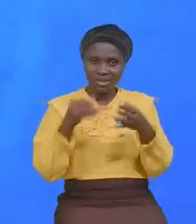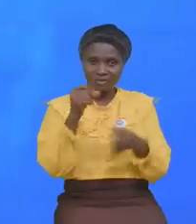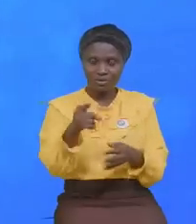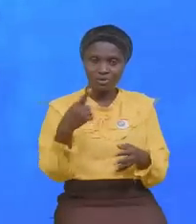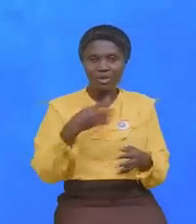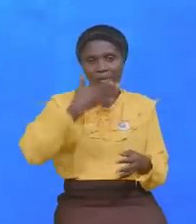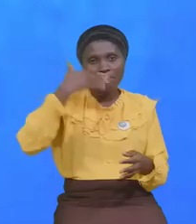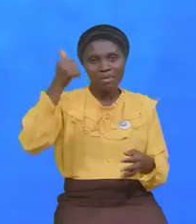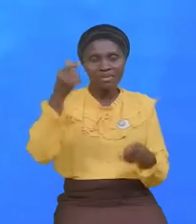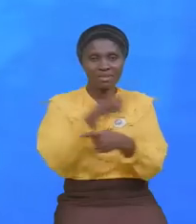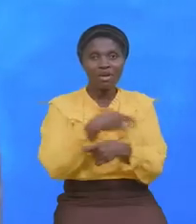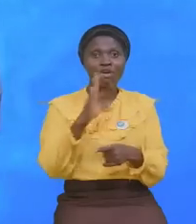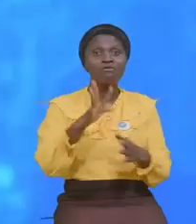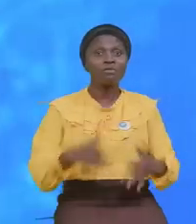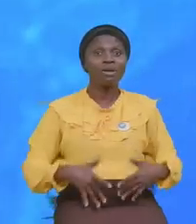your life yet.